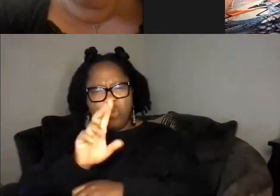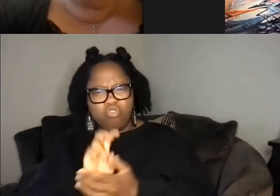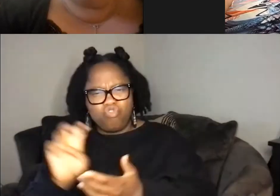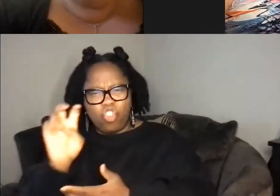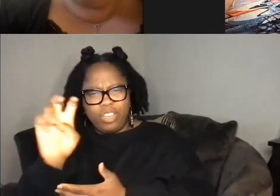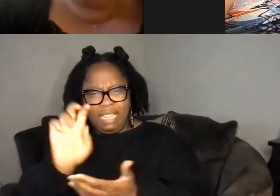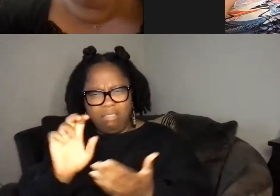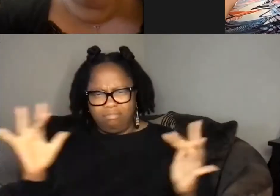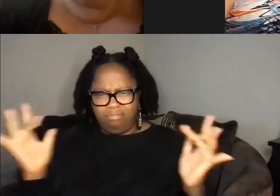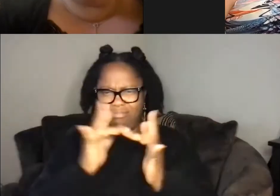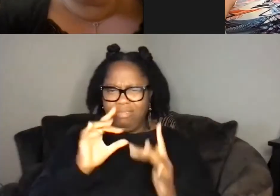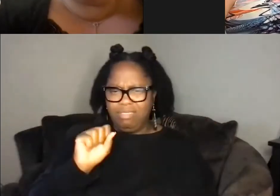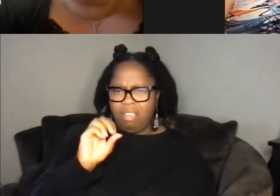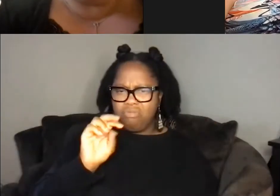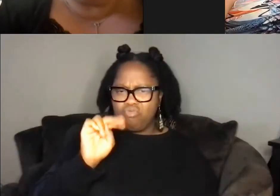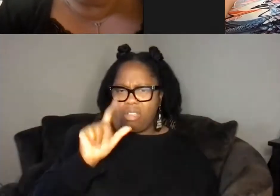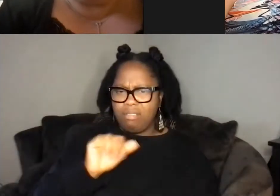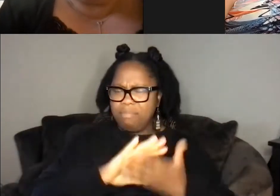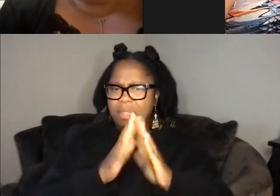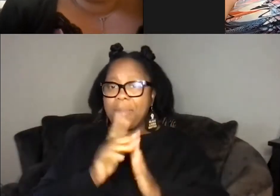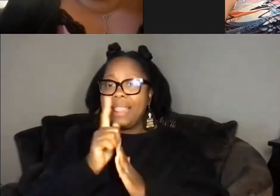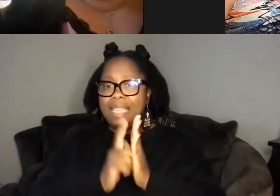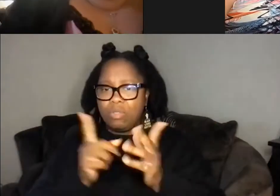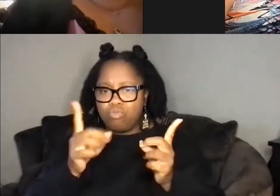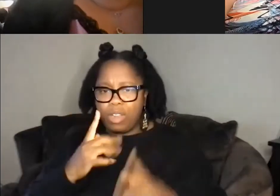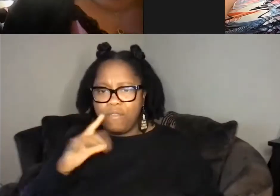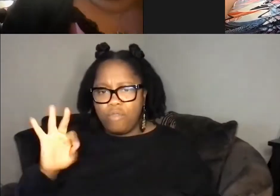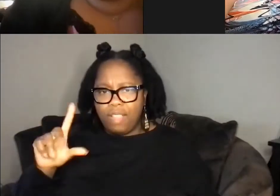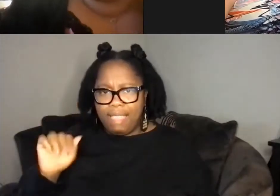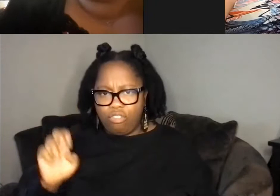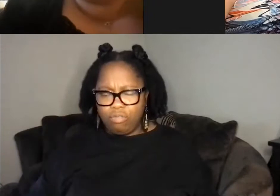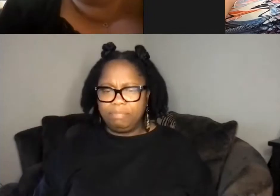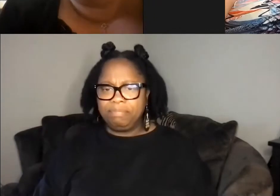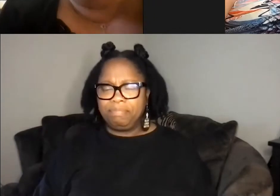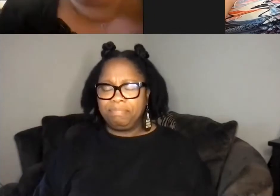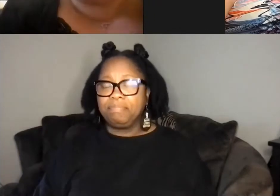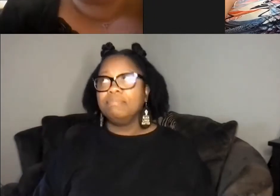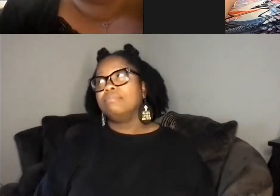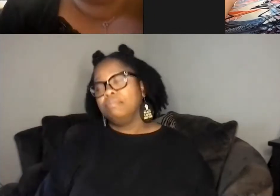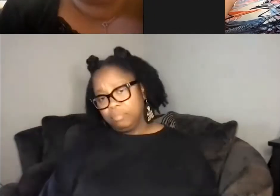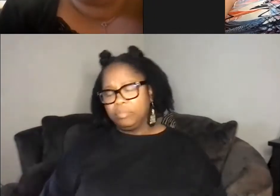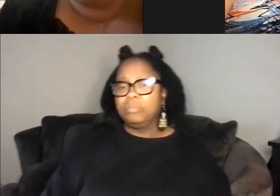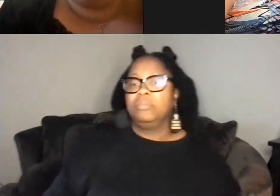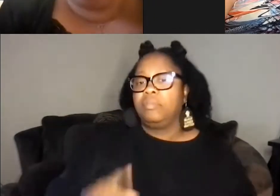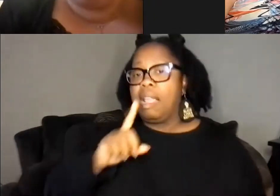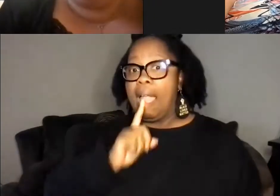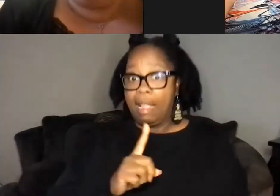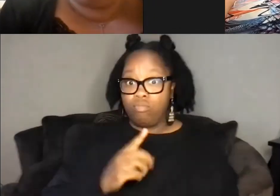find Sandra? How'd you get to be the legal director of Flair? Well, actually, so before my other